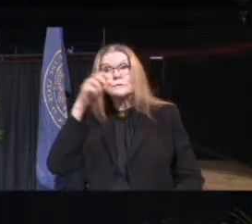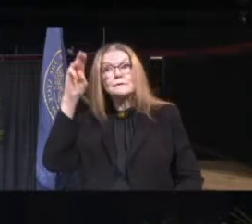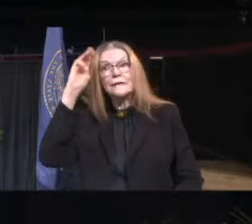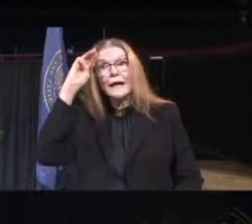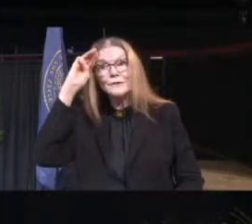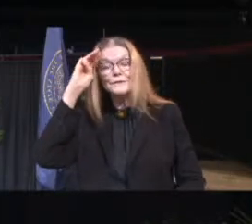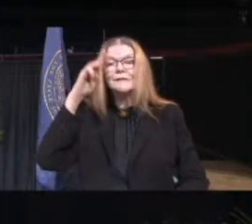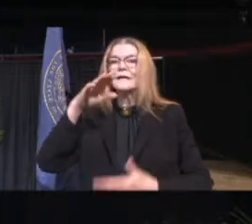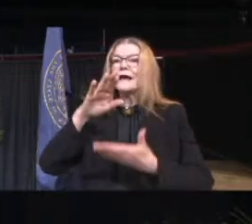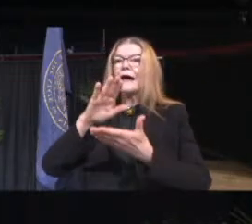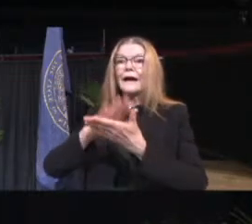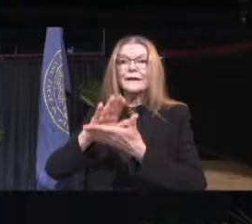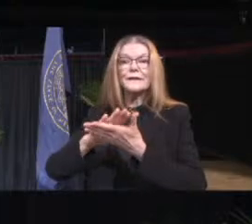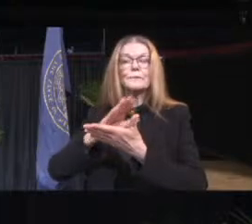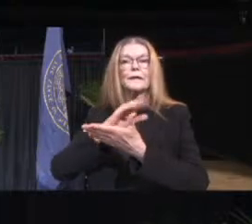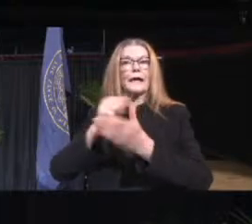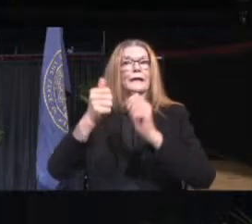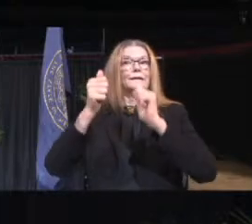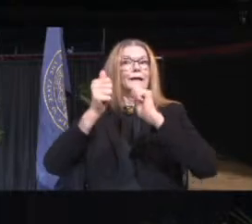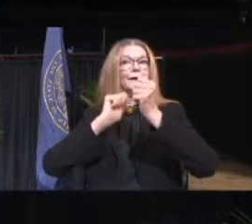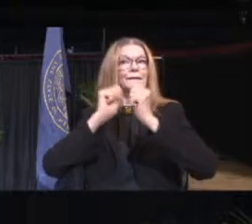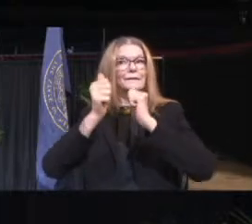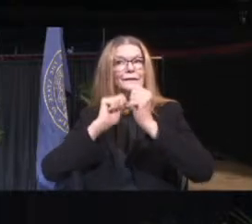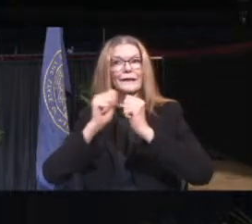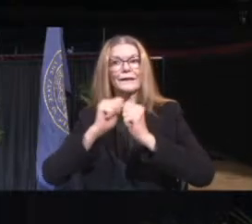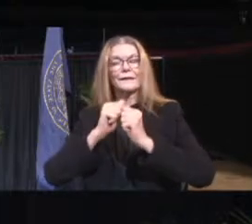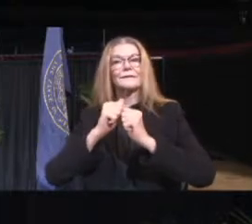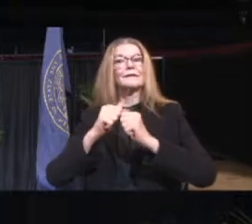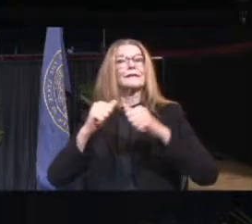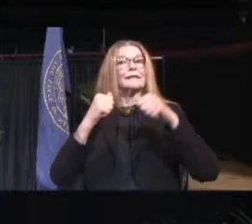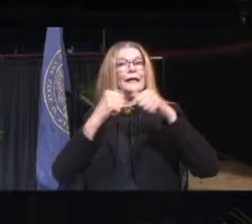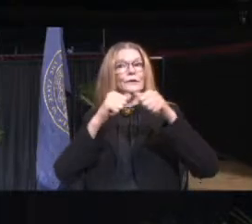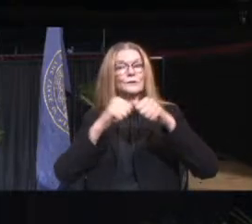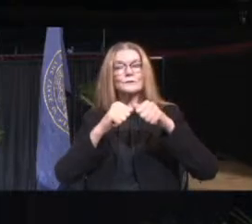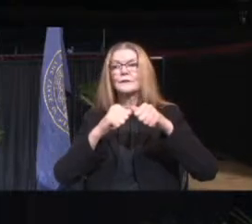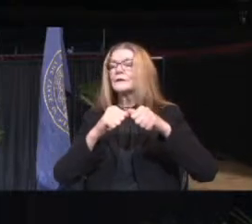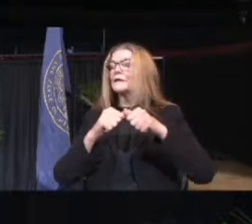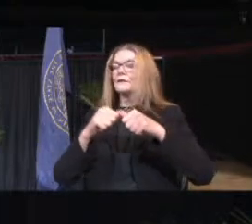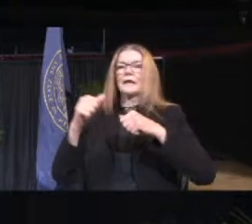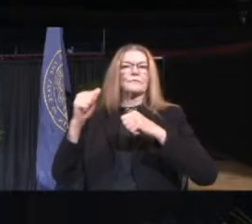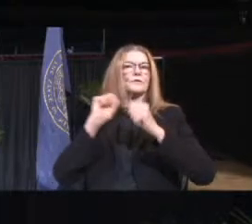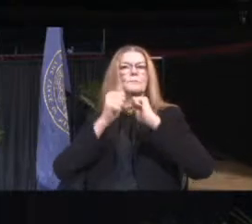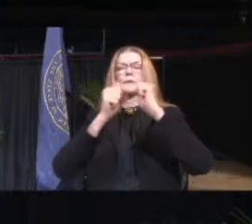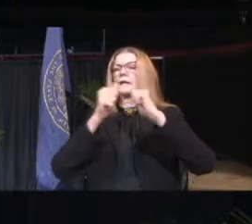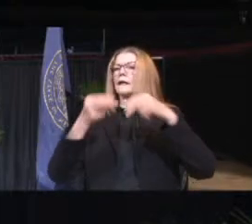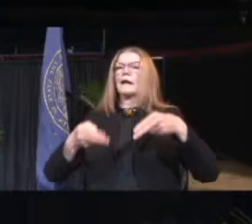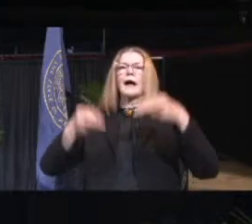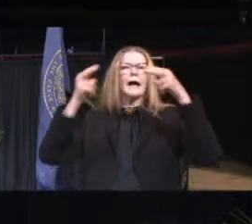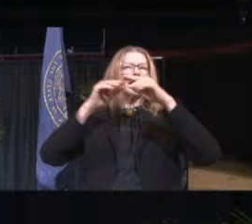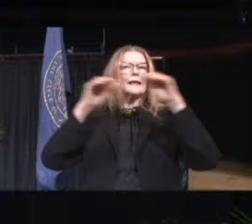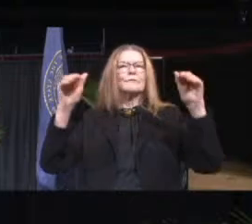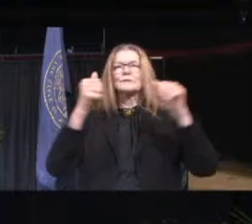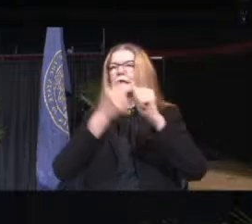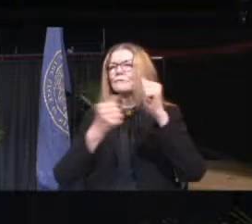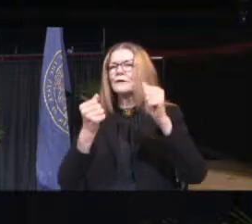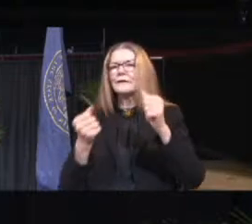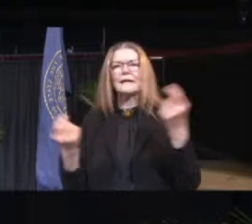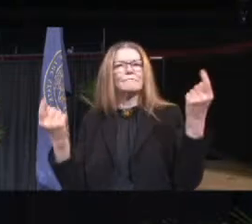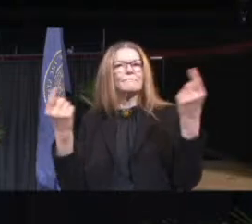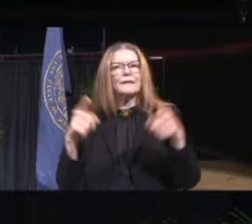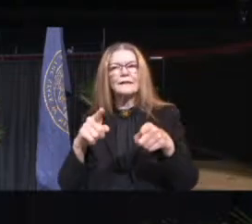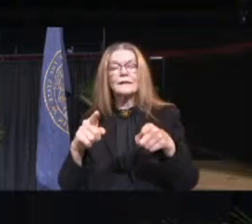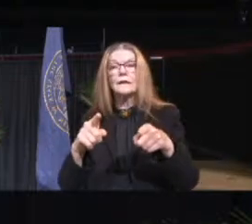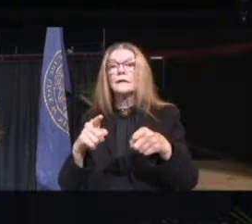academic and athletic letters, have been members of athletic teams who competed at high levels in every event. Individuals who were members